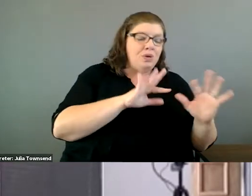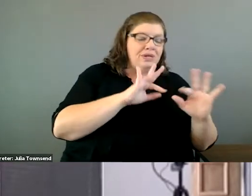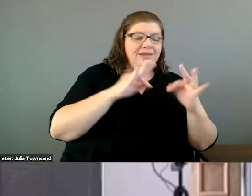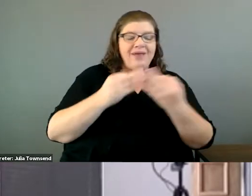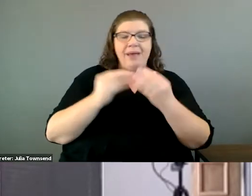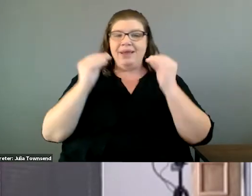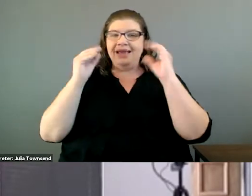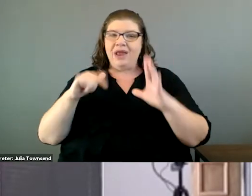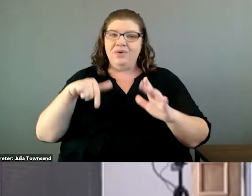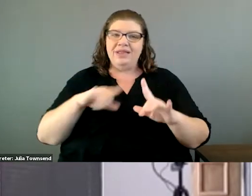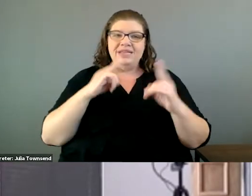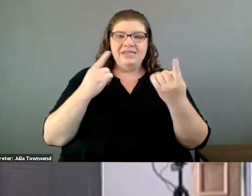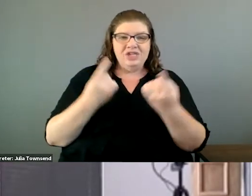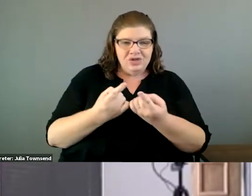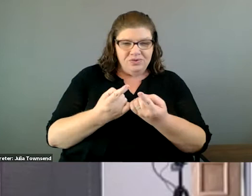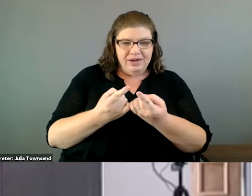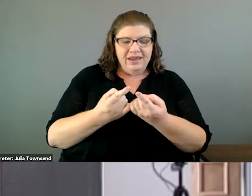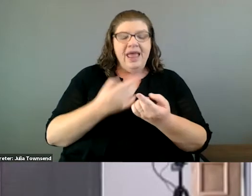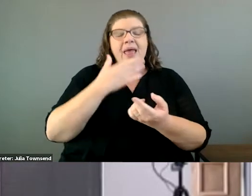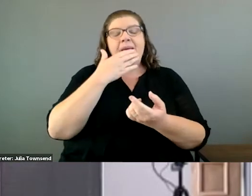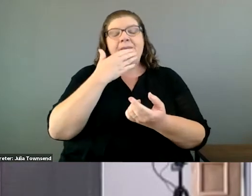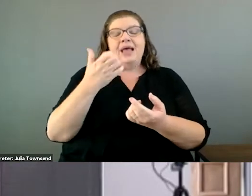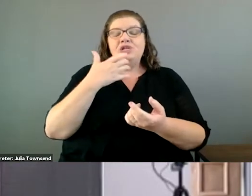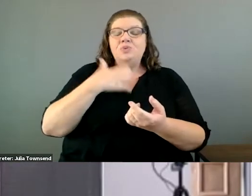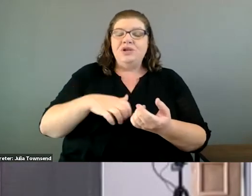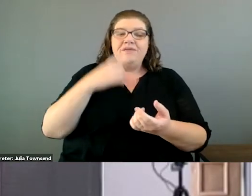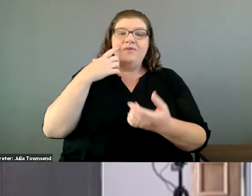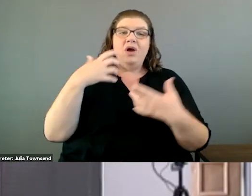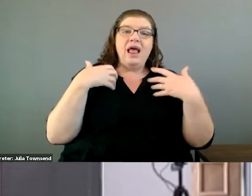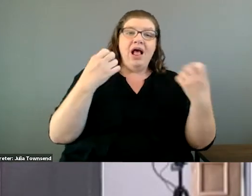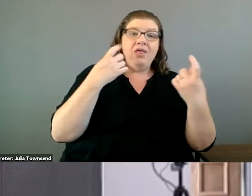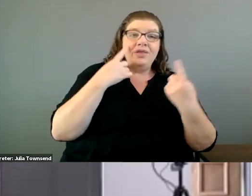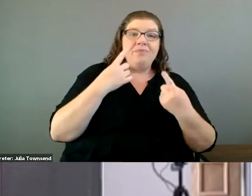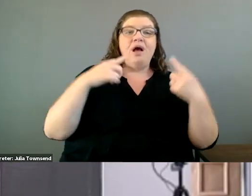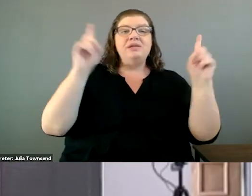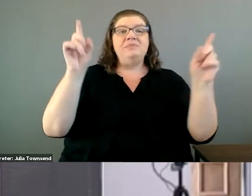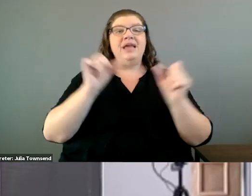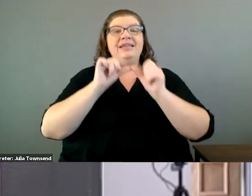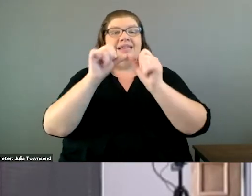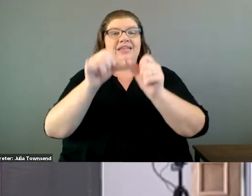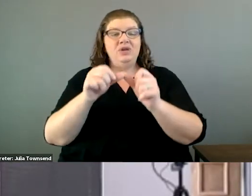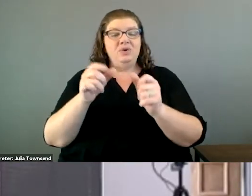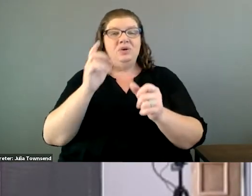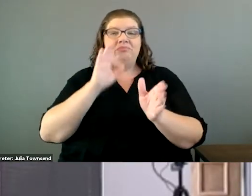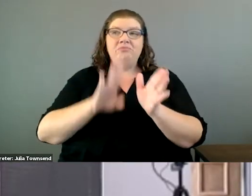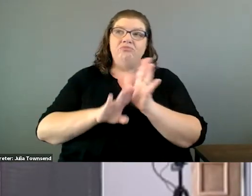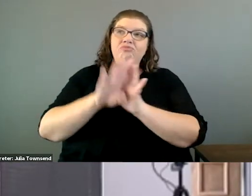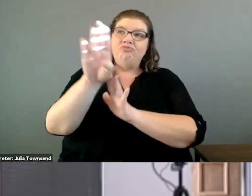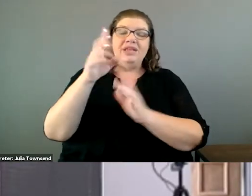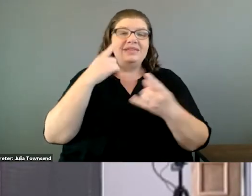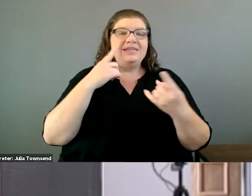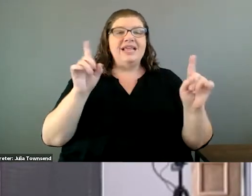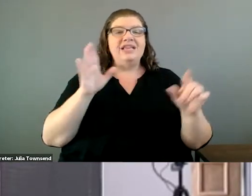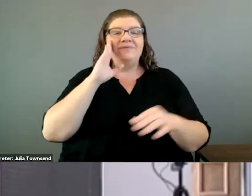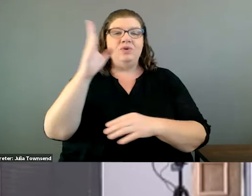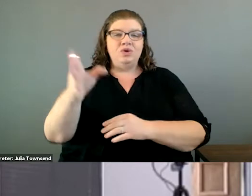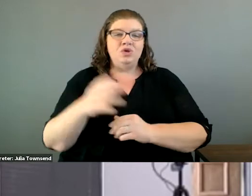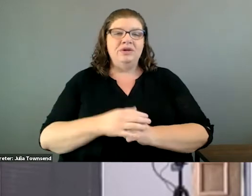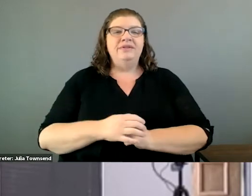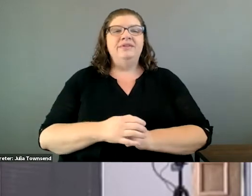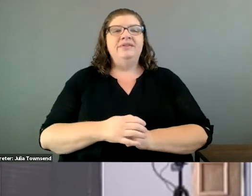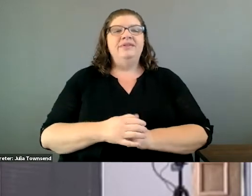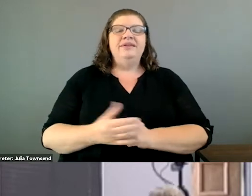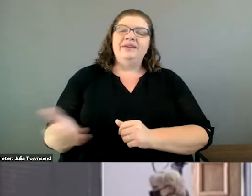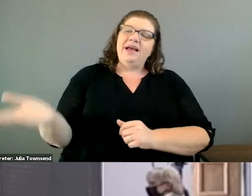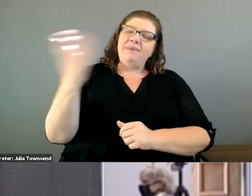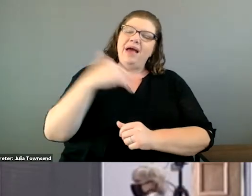our district, and best wishes for health, prosperity, and continued success in her future. Coming up, I know